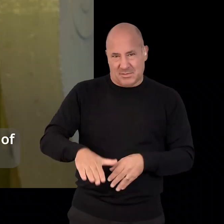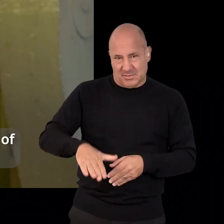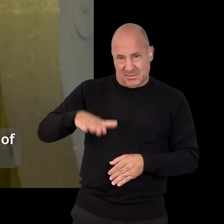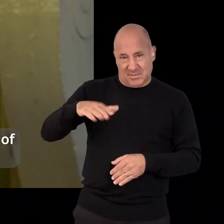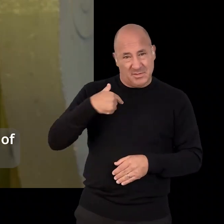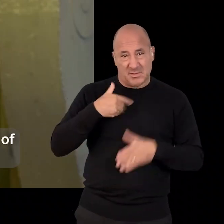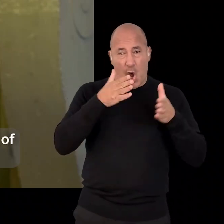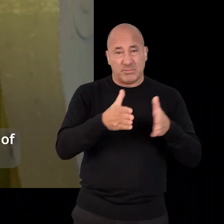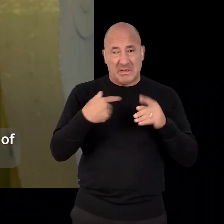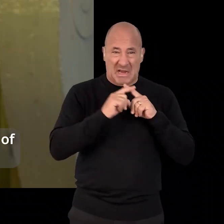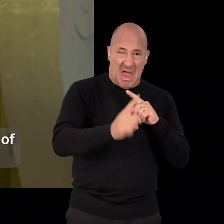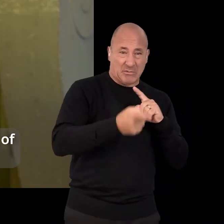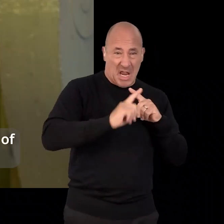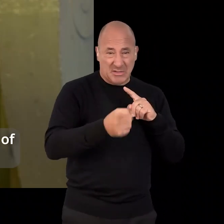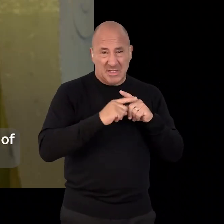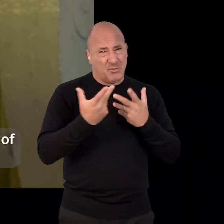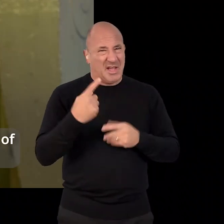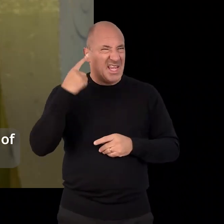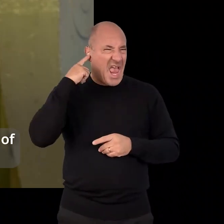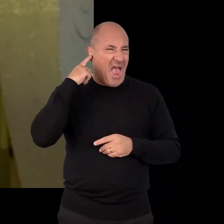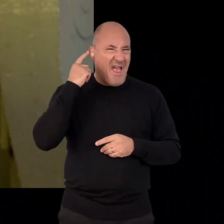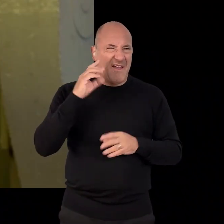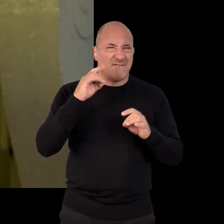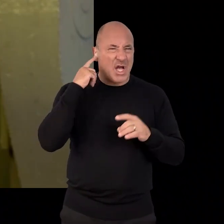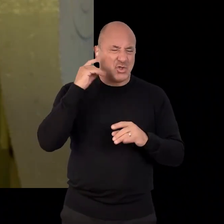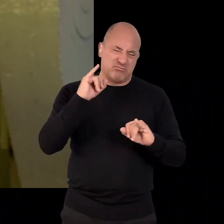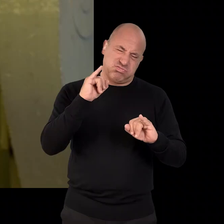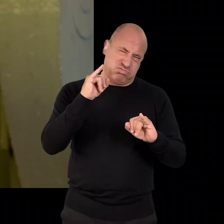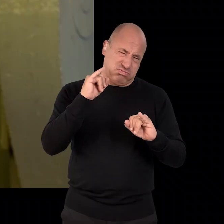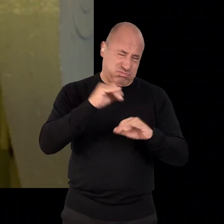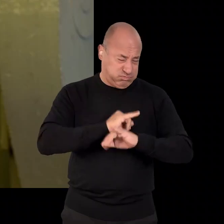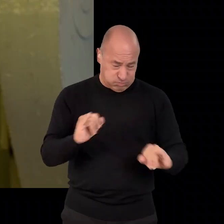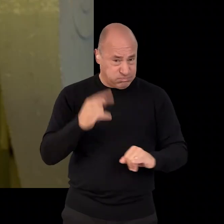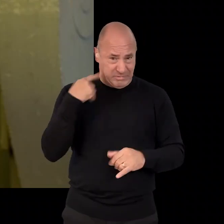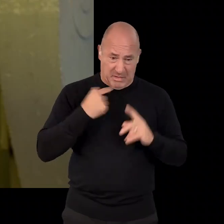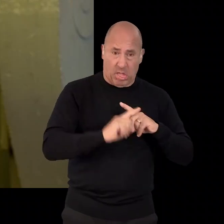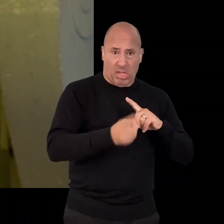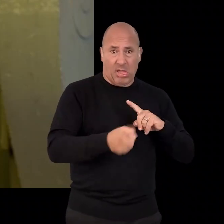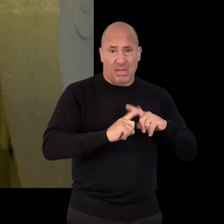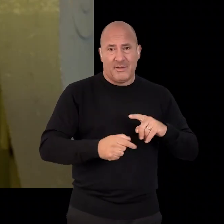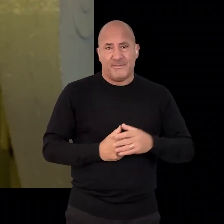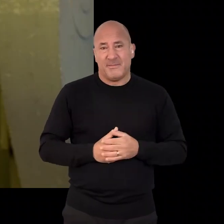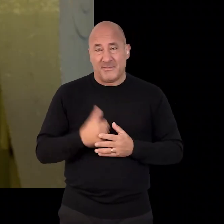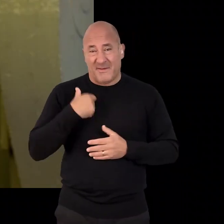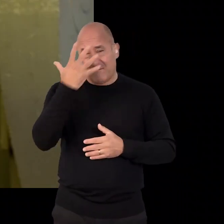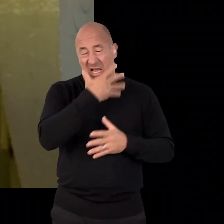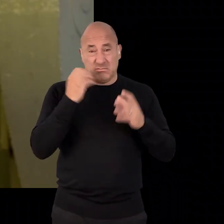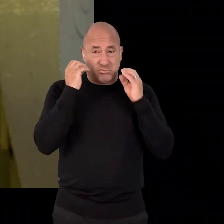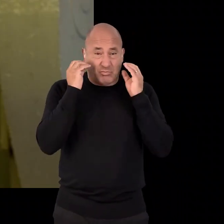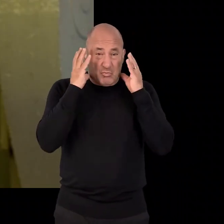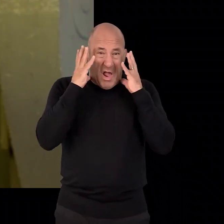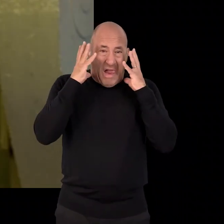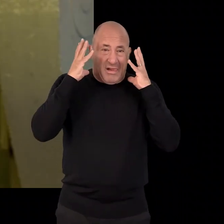of Jess's life, I was in and out of hospital like a yo-yo with the aggressive ear infections. My face would swell up